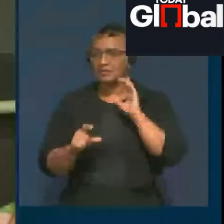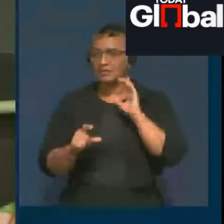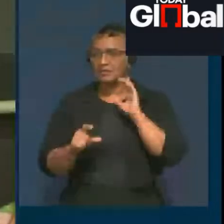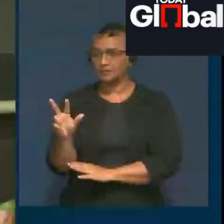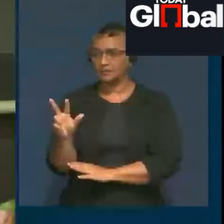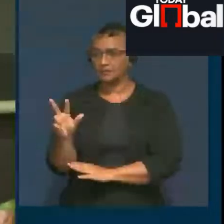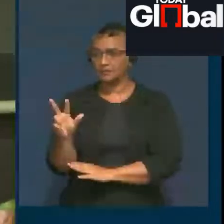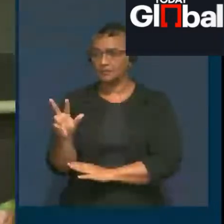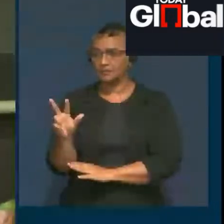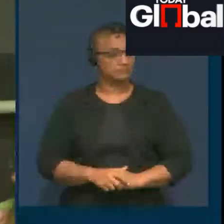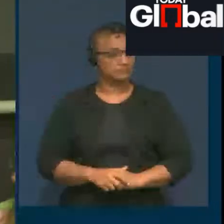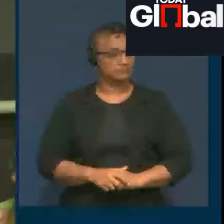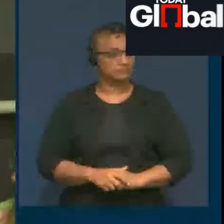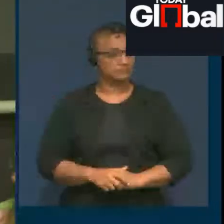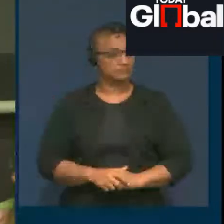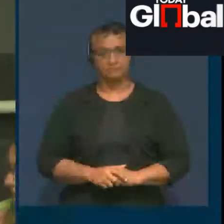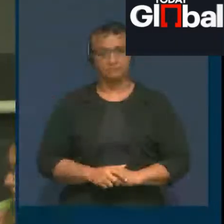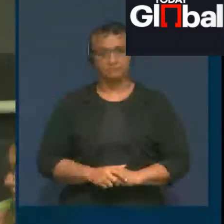No.